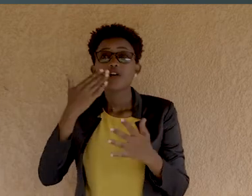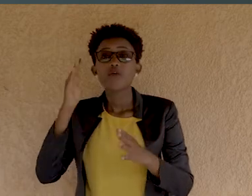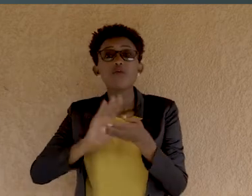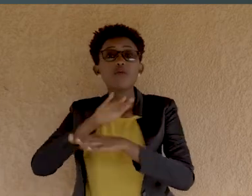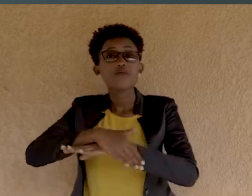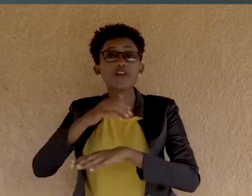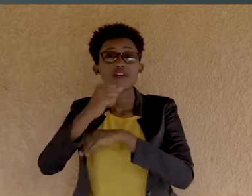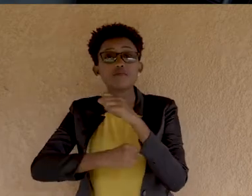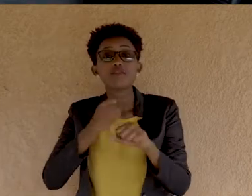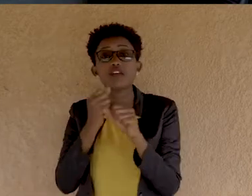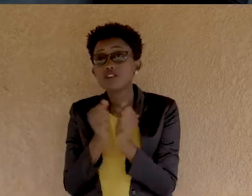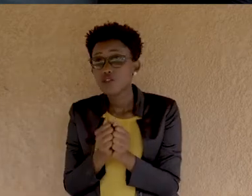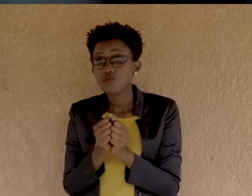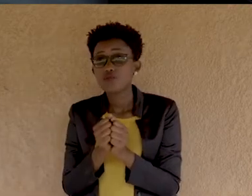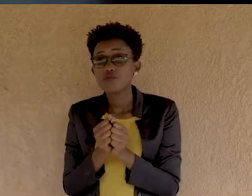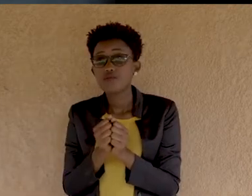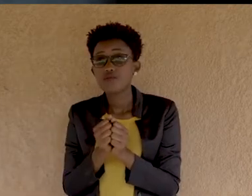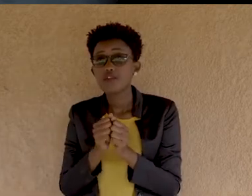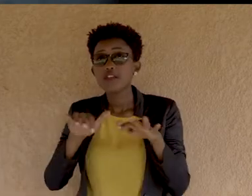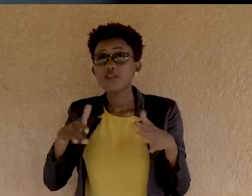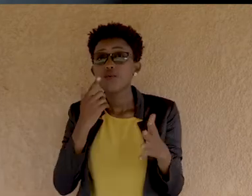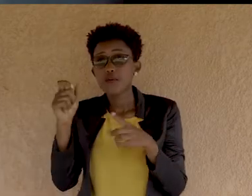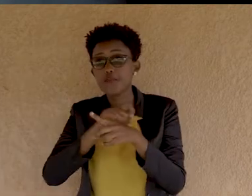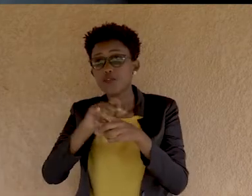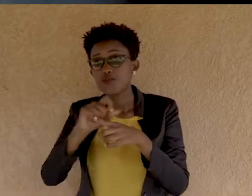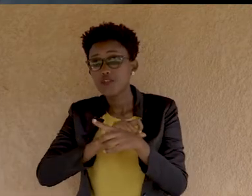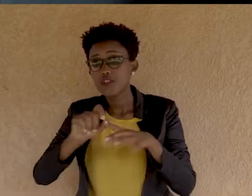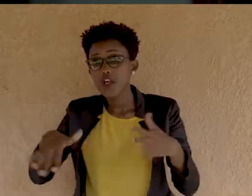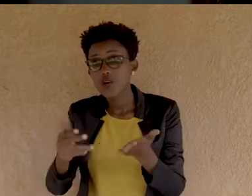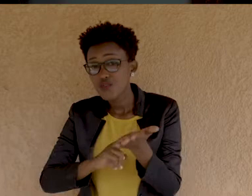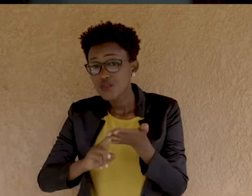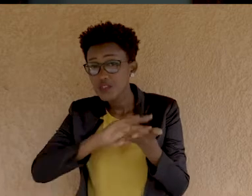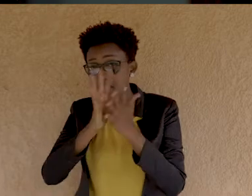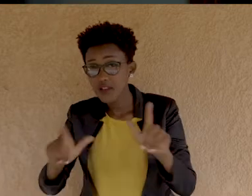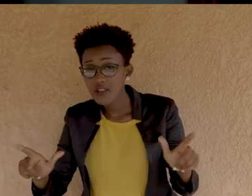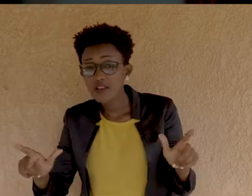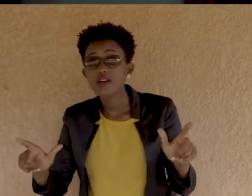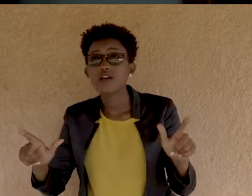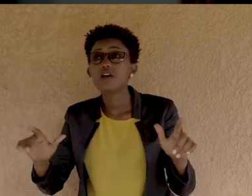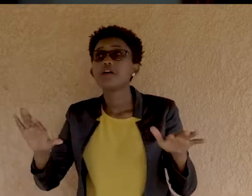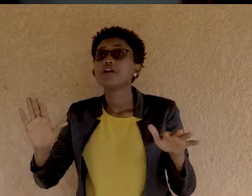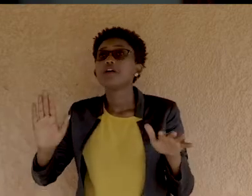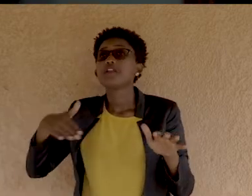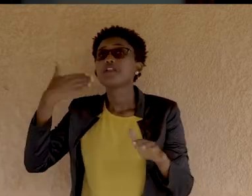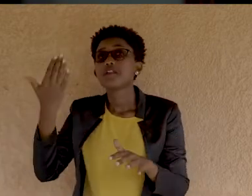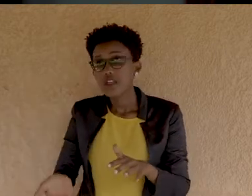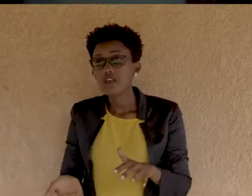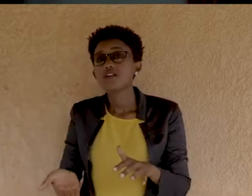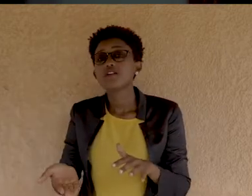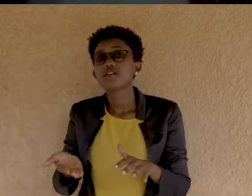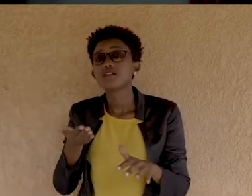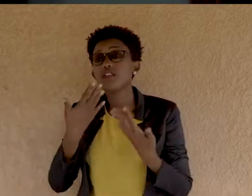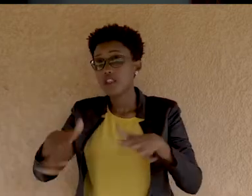10 years. And so he was trained on how to use sign language. And then after